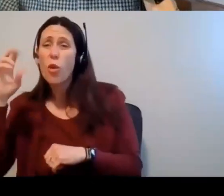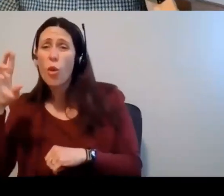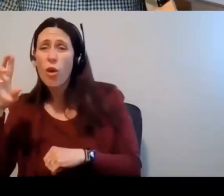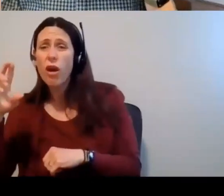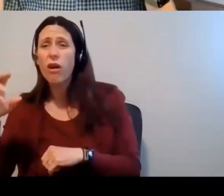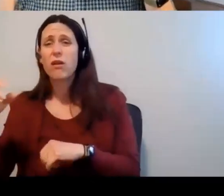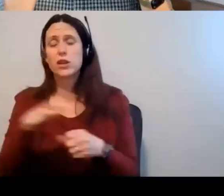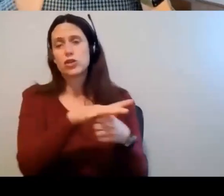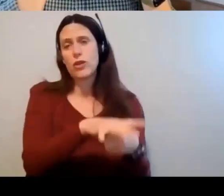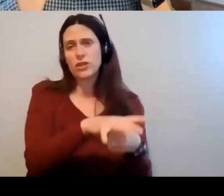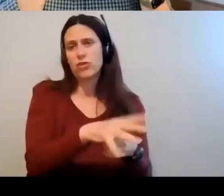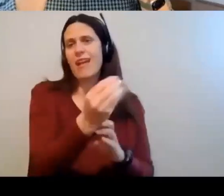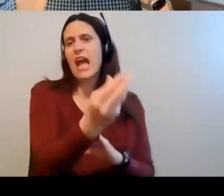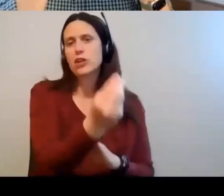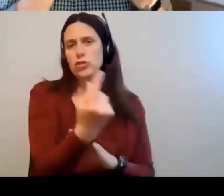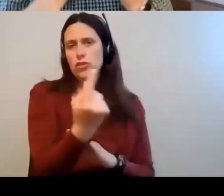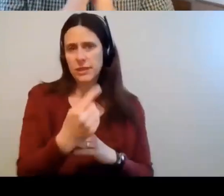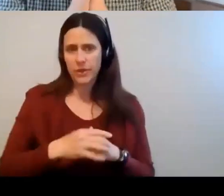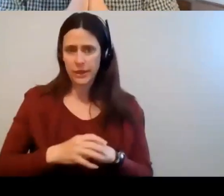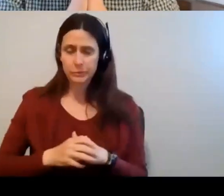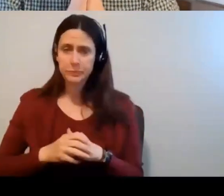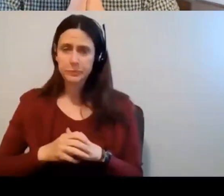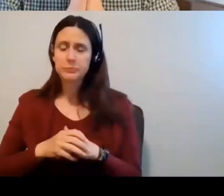like external stressors.